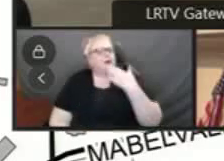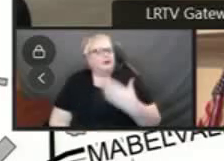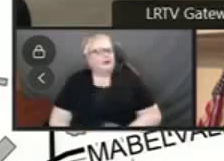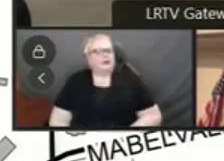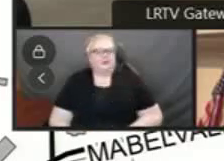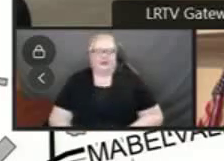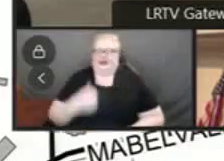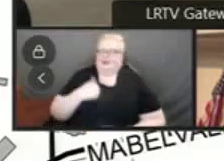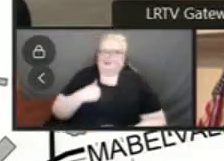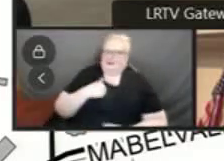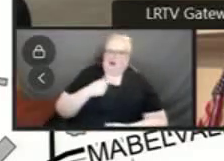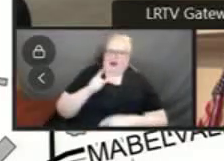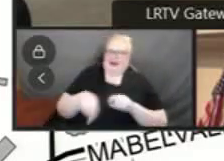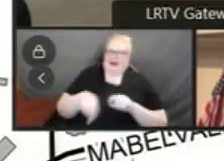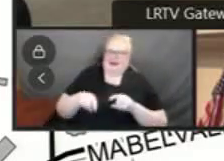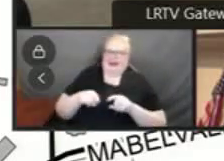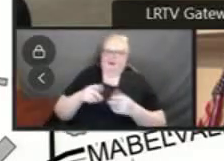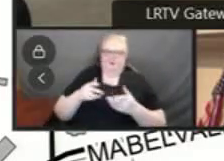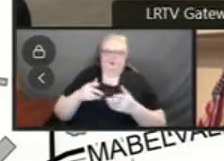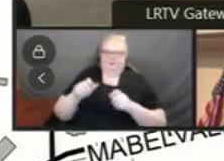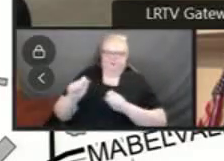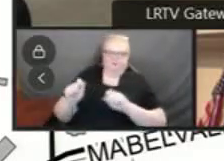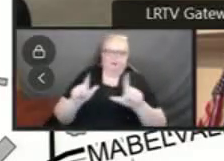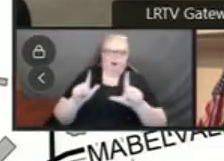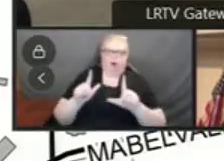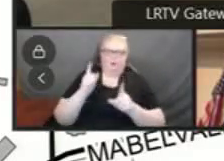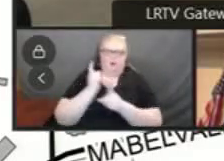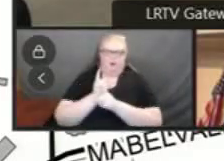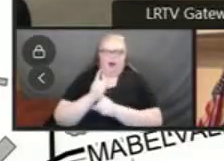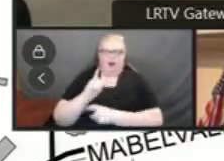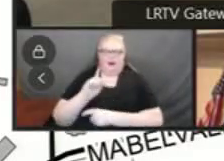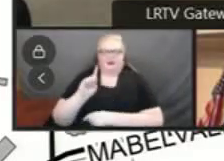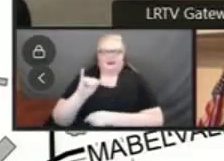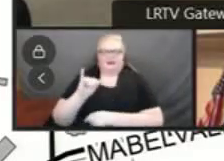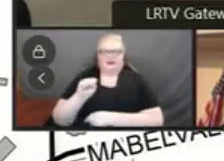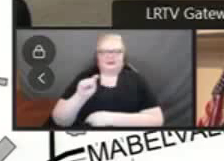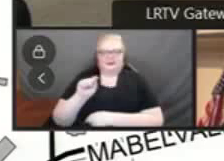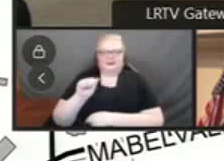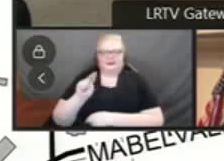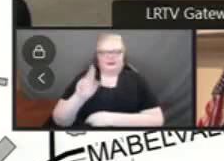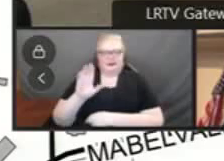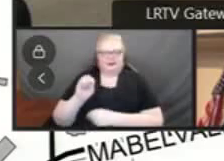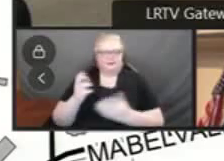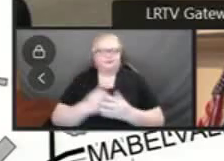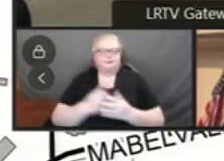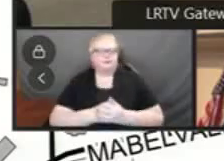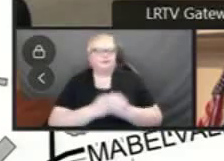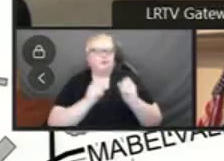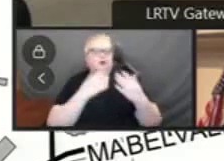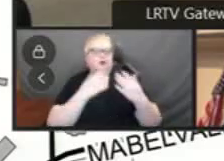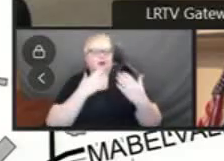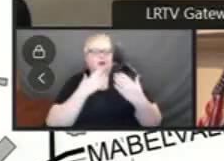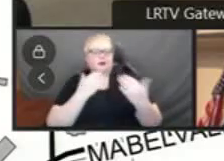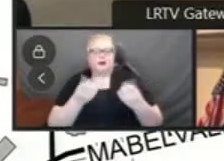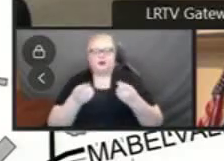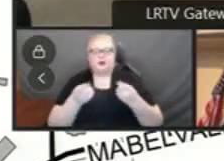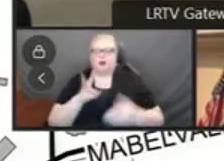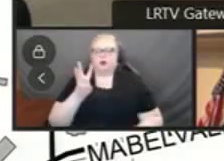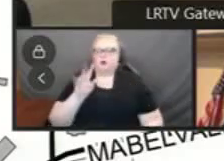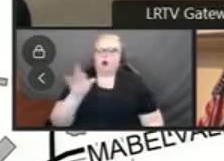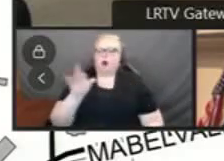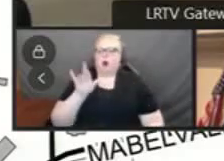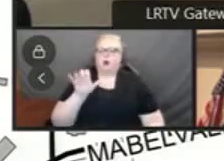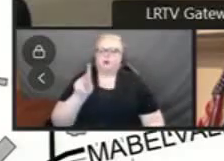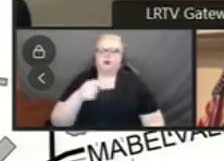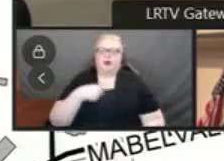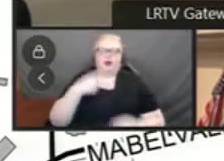distance to pull up. Thank you, Director Adcock. Director Wyrick? Thank you, Mayor. I agree with